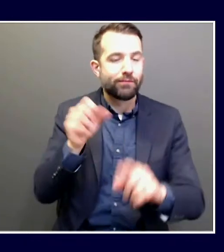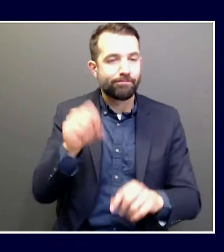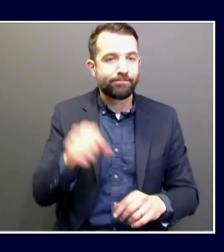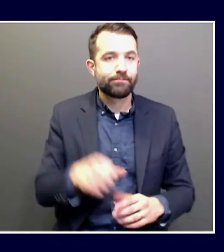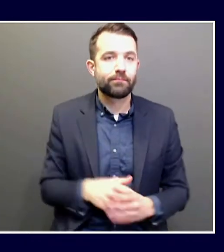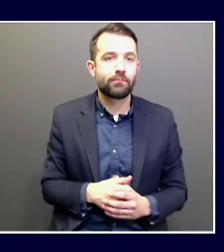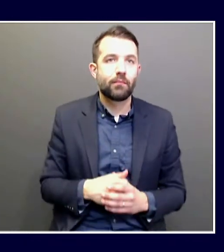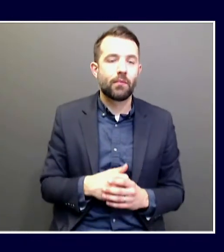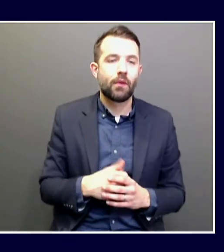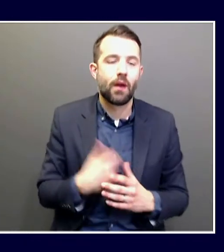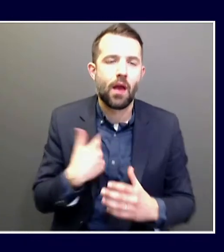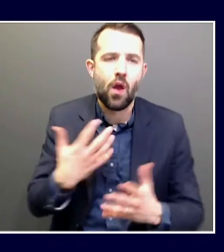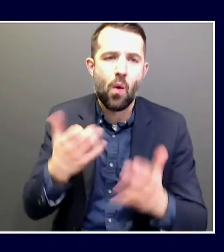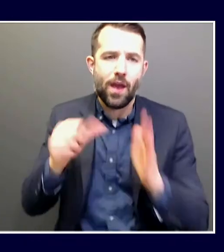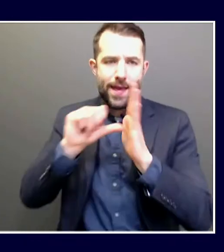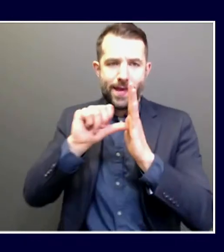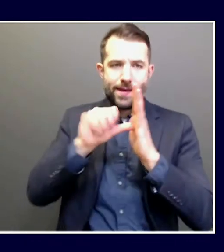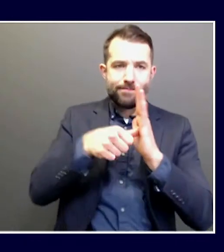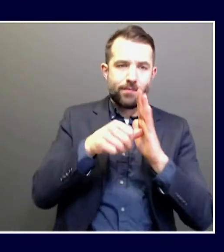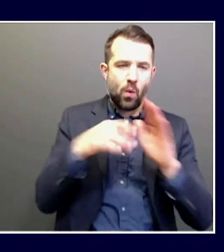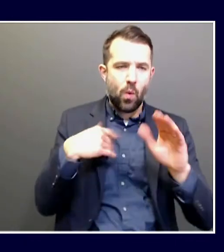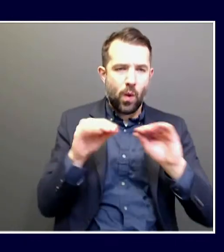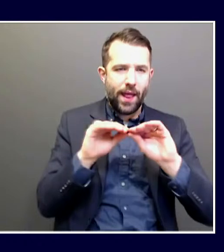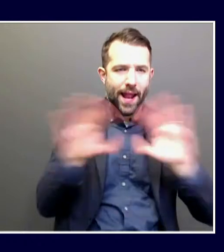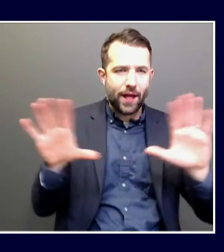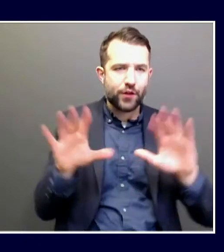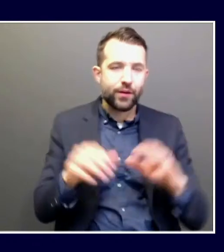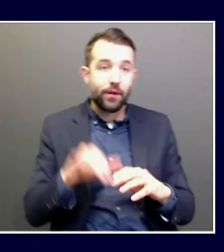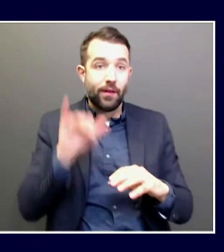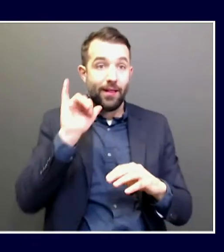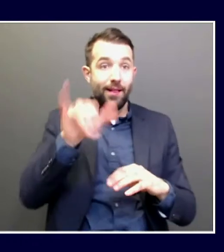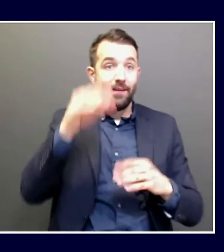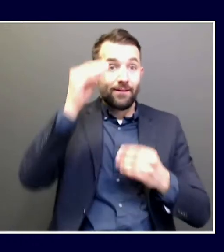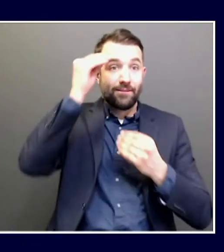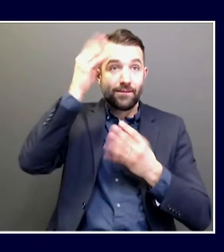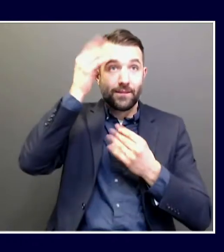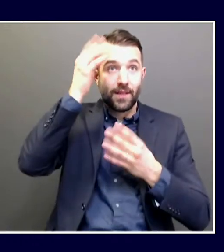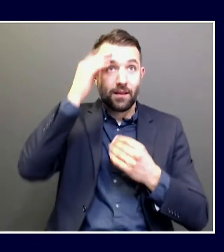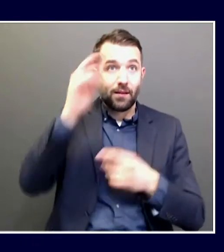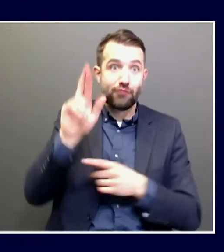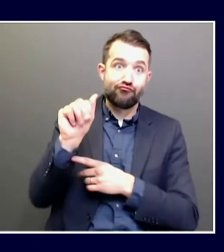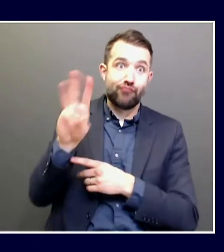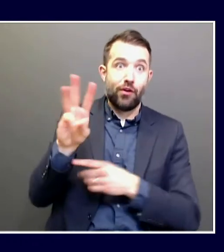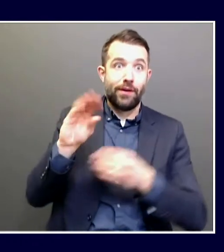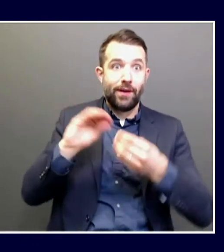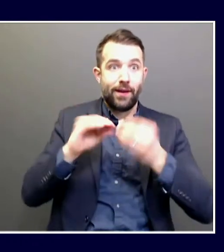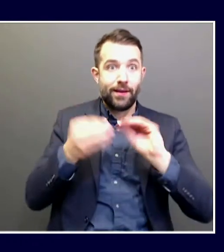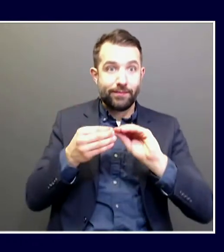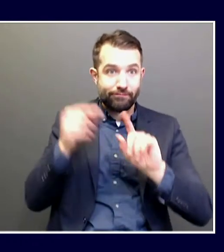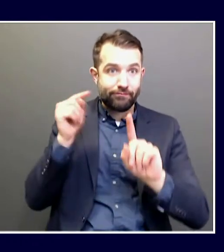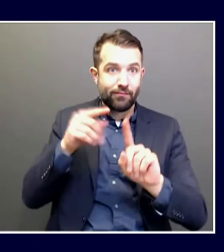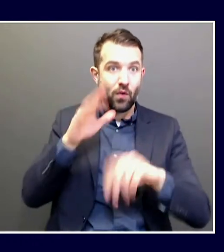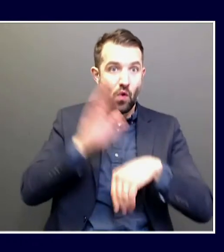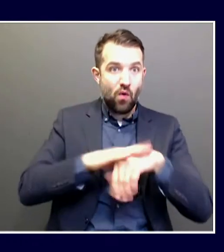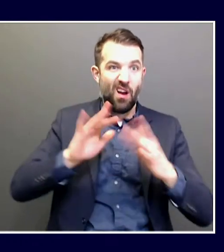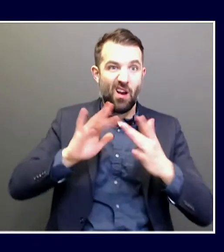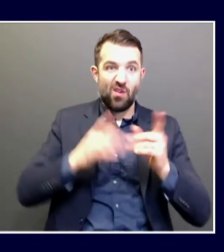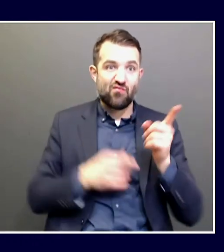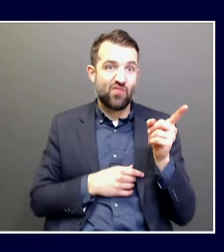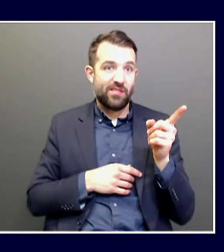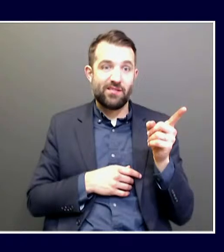data that Eric is referring to is on our website. We do put out every single day the raw number of